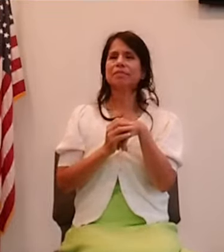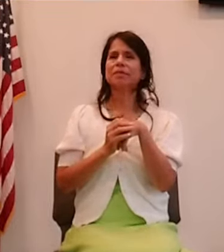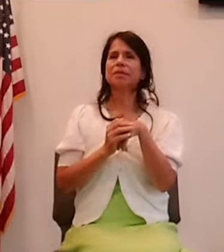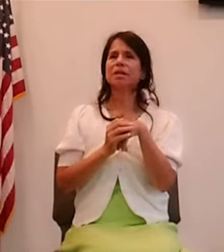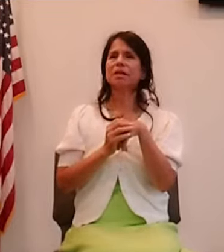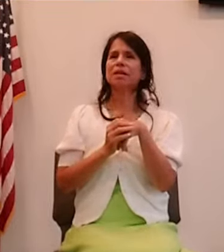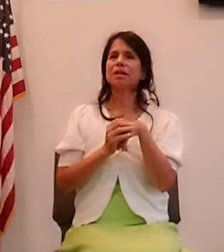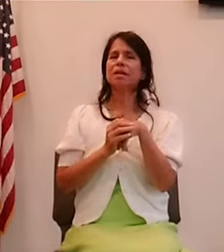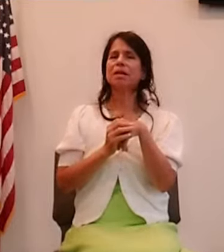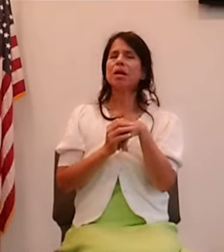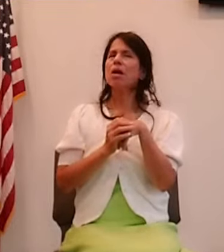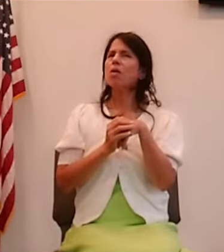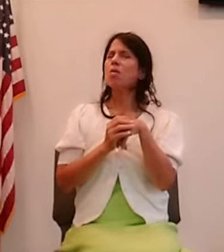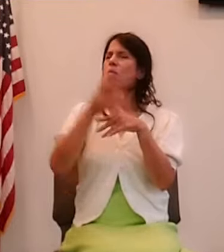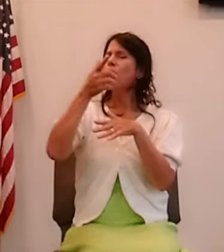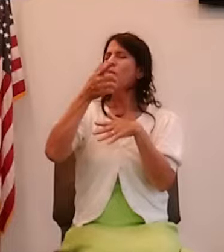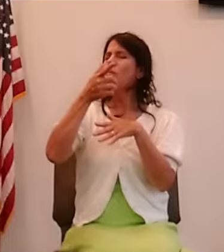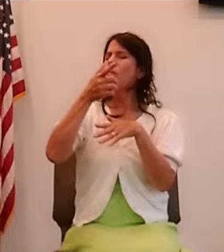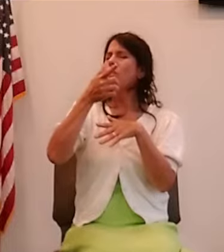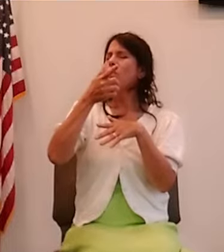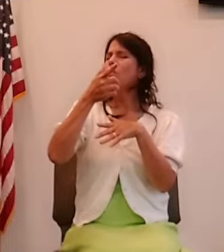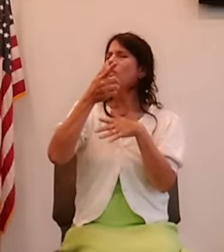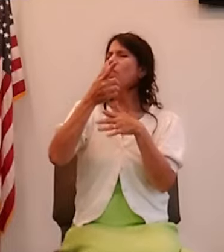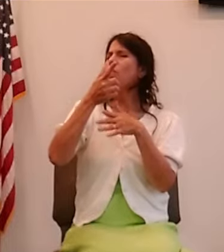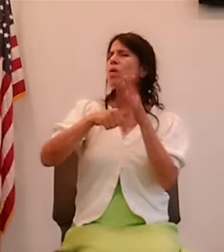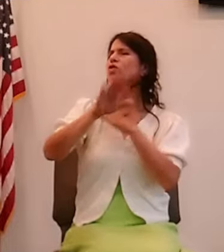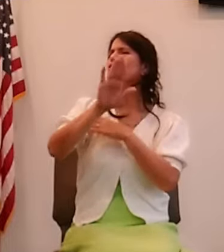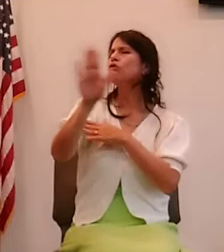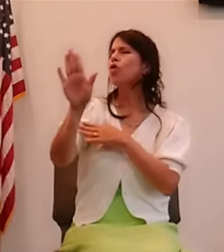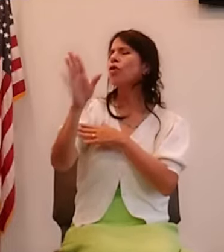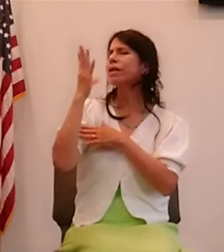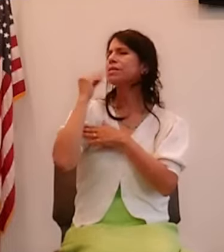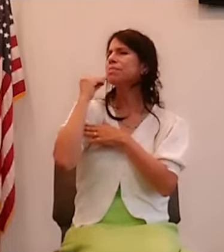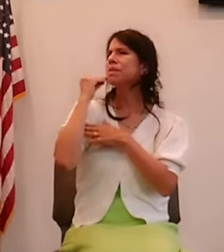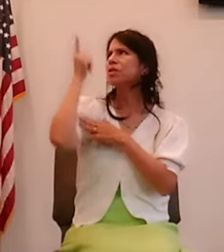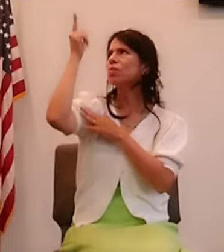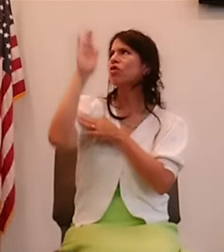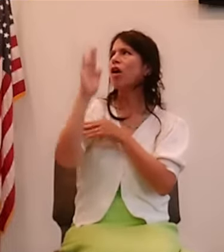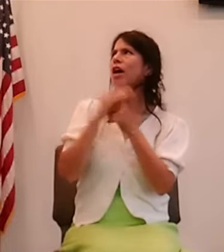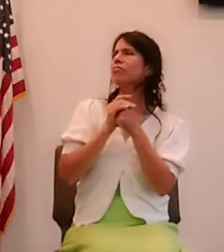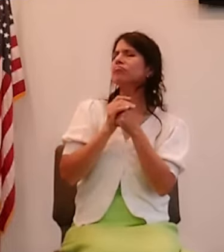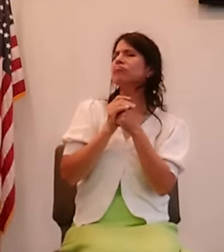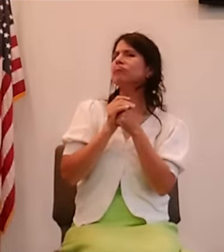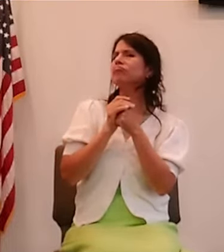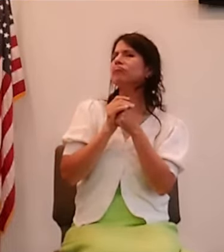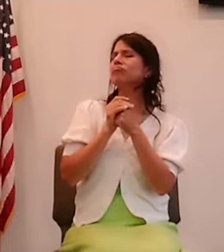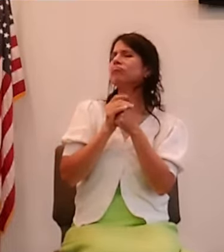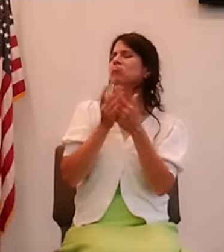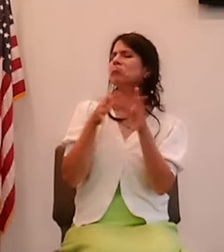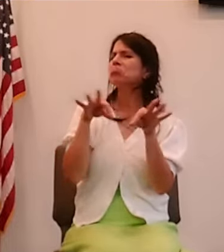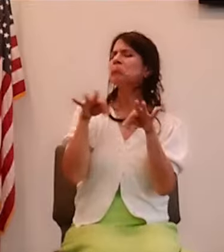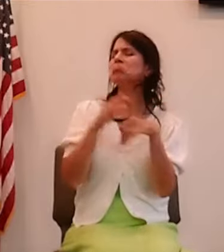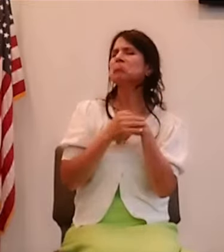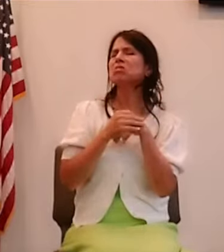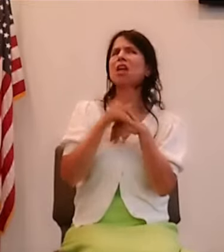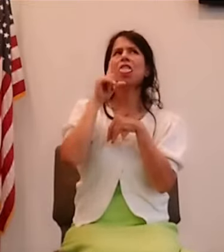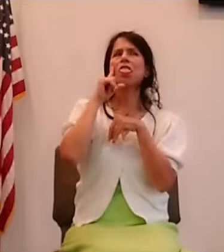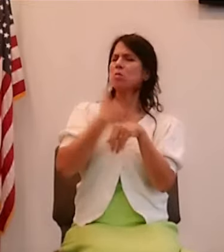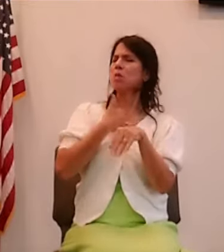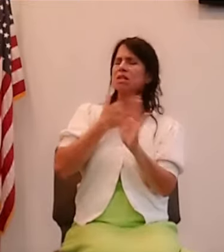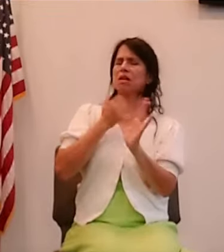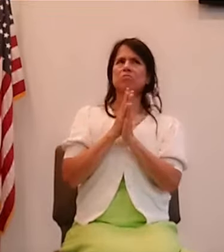ask, what is your experience with God like? And I ask that of myself too,